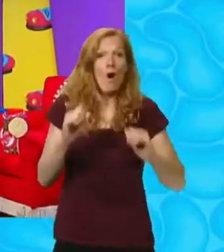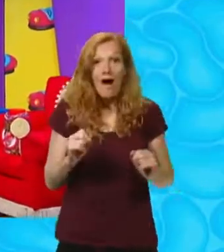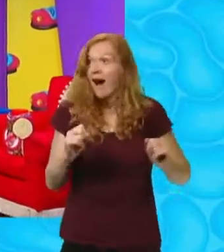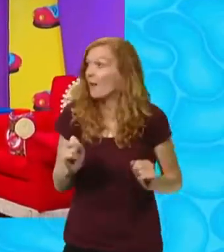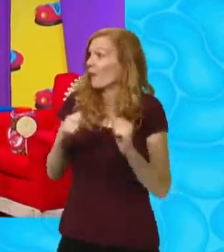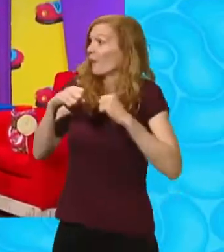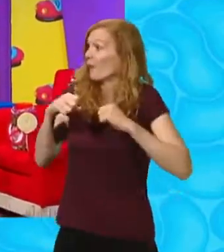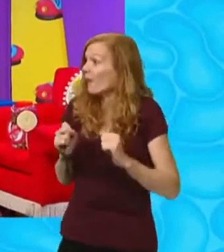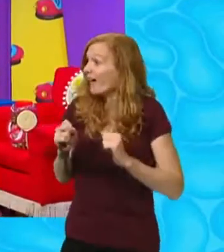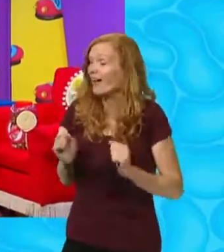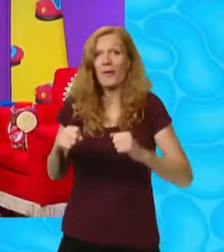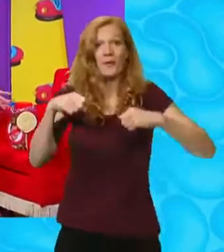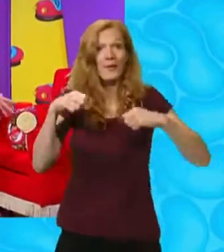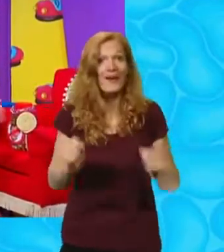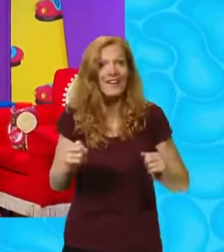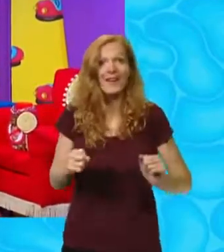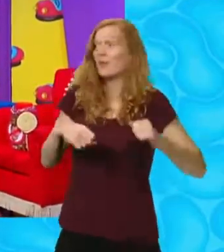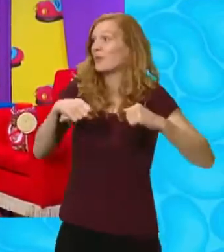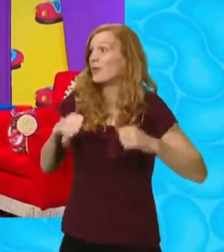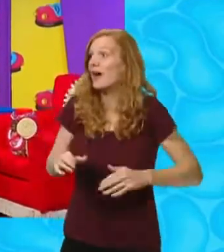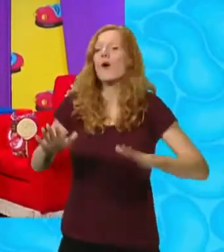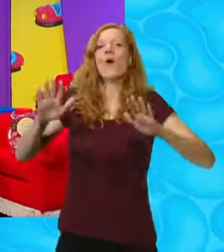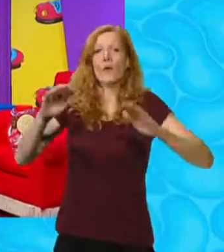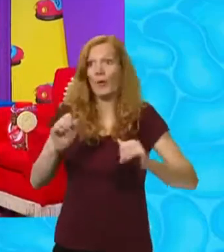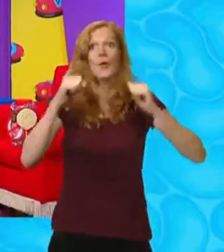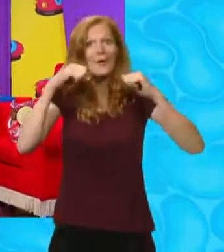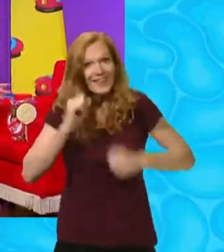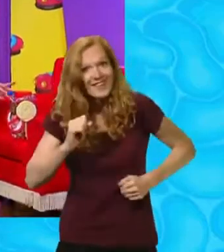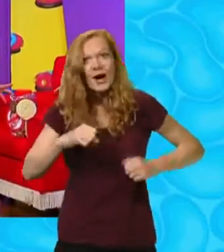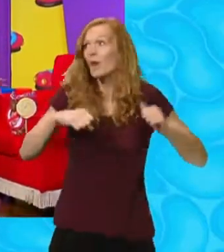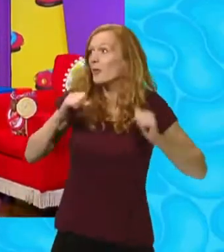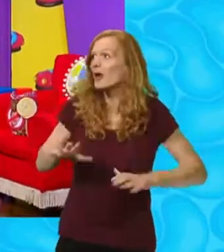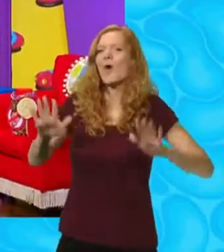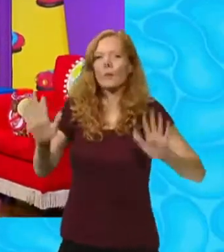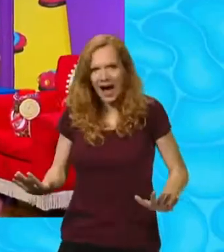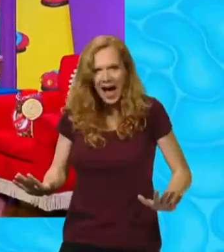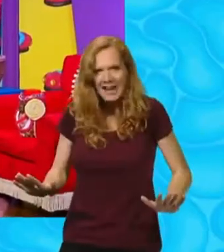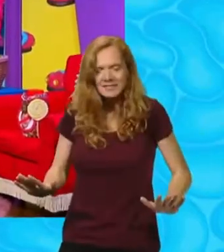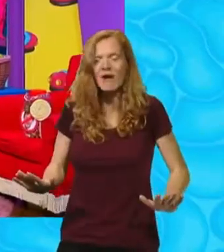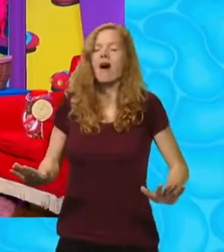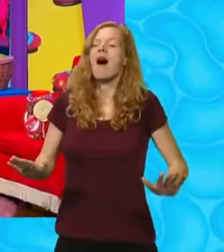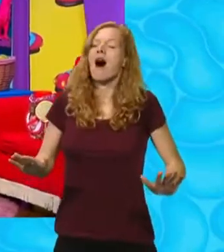No, you don't. No, no, no, no, no. Yeah, no, mister.